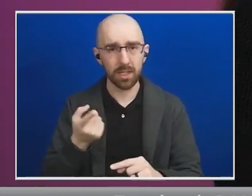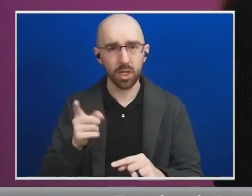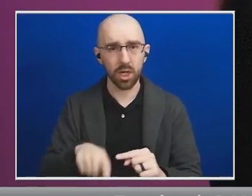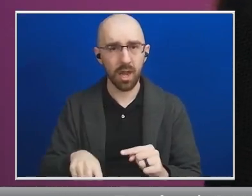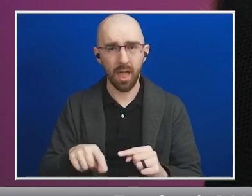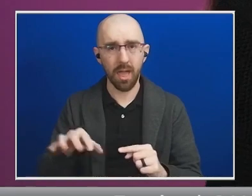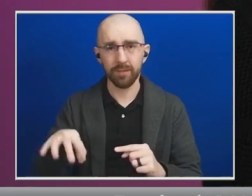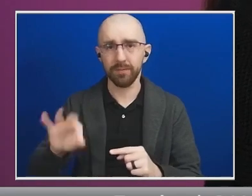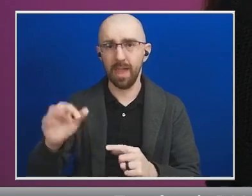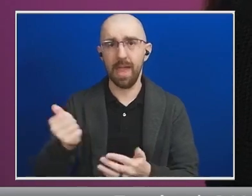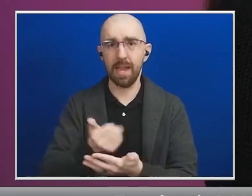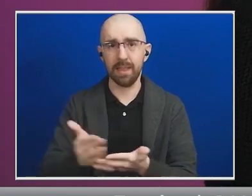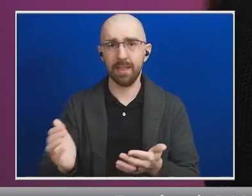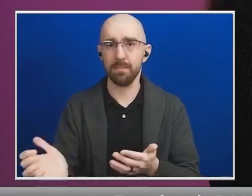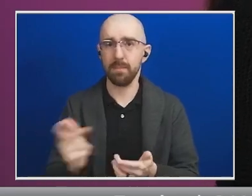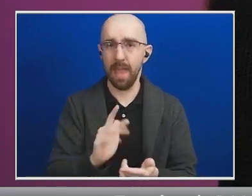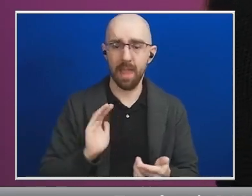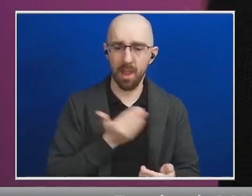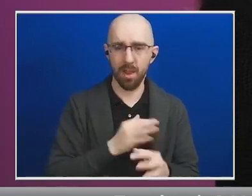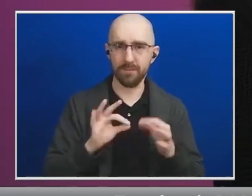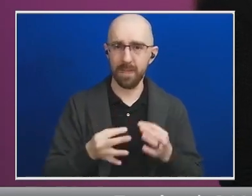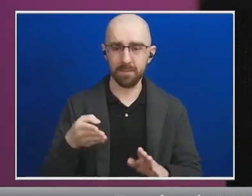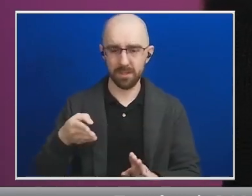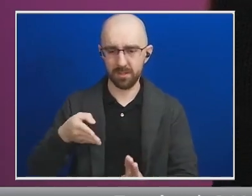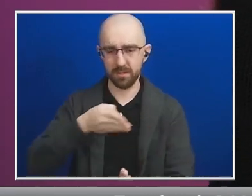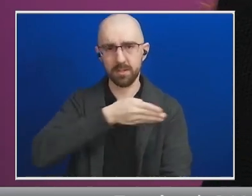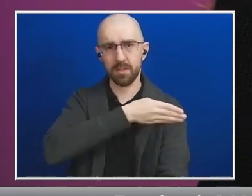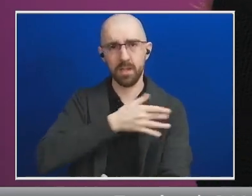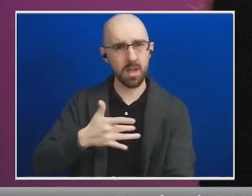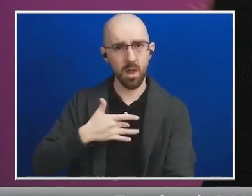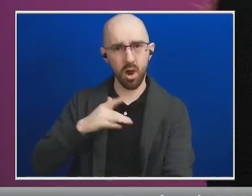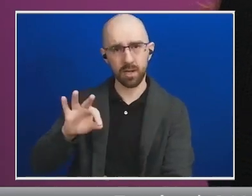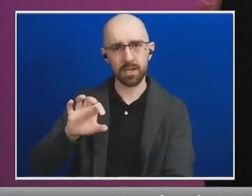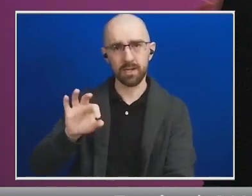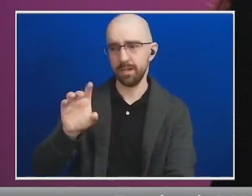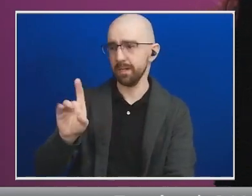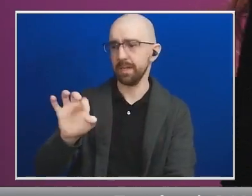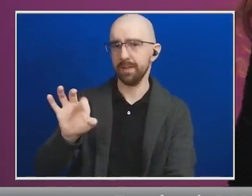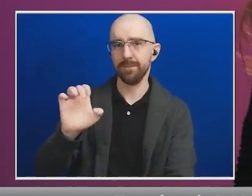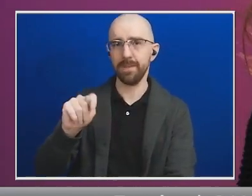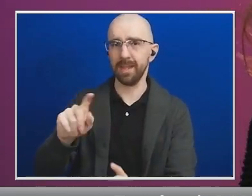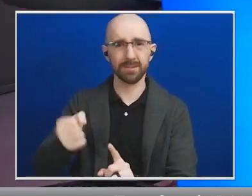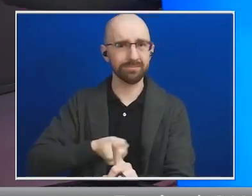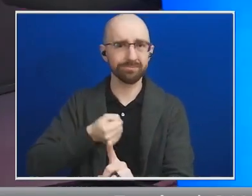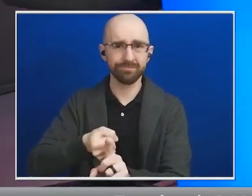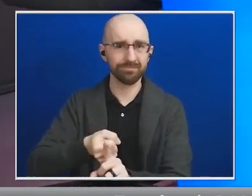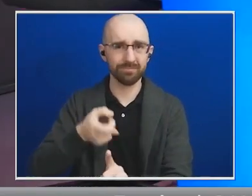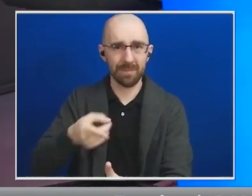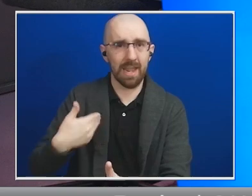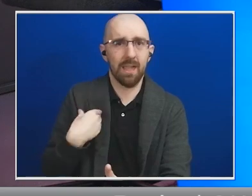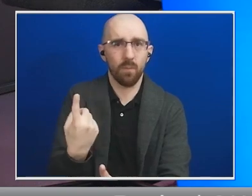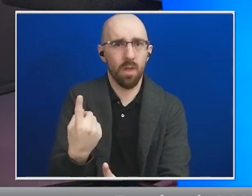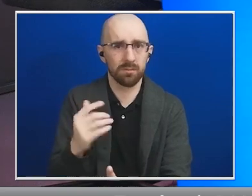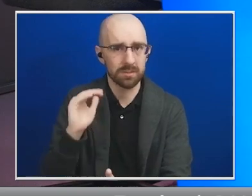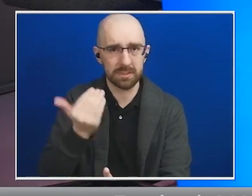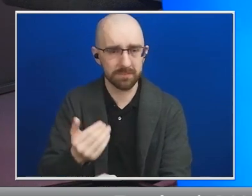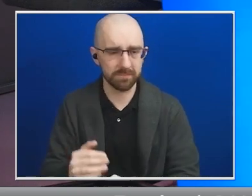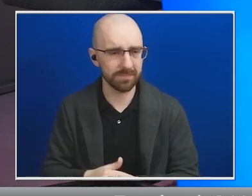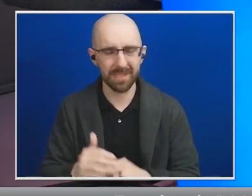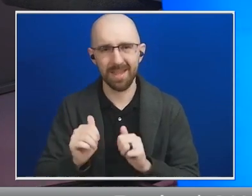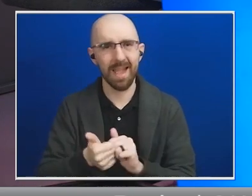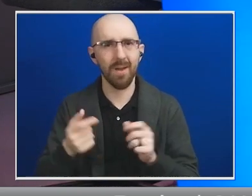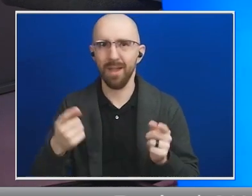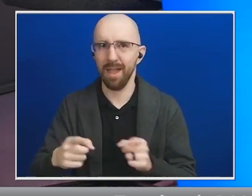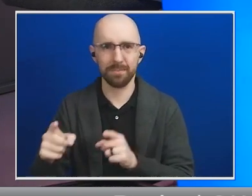to our family with a heart defect, so I guess just out of the blue, Miles had one. I mean, I'm not sure. Just so. the way it shook out